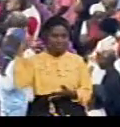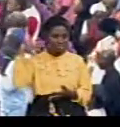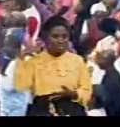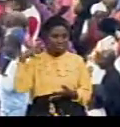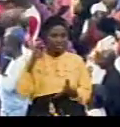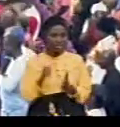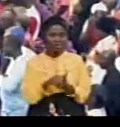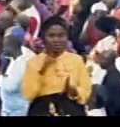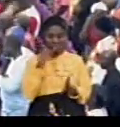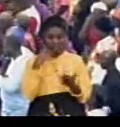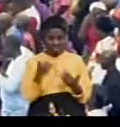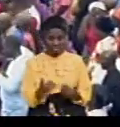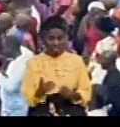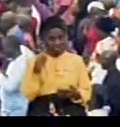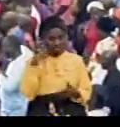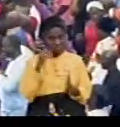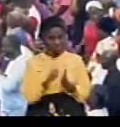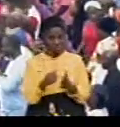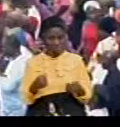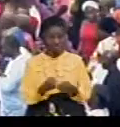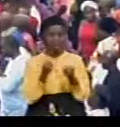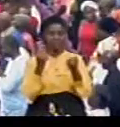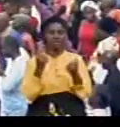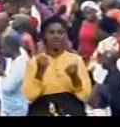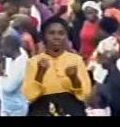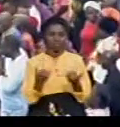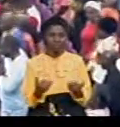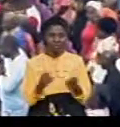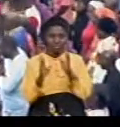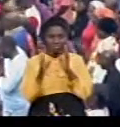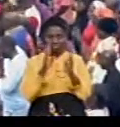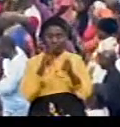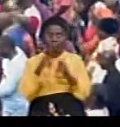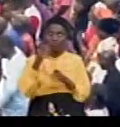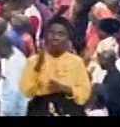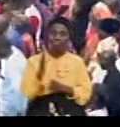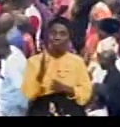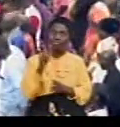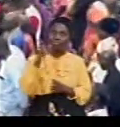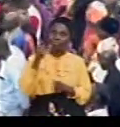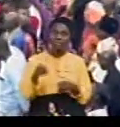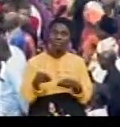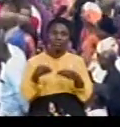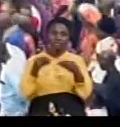Talk to God, beloved. He giveth more grace.